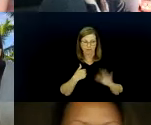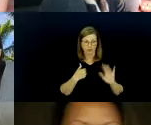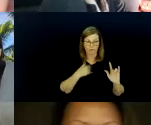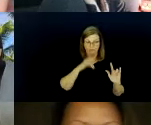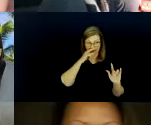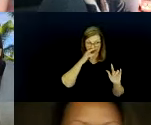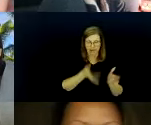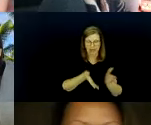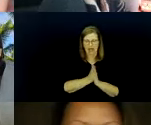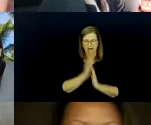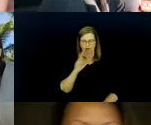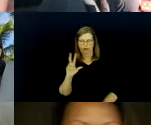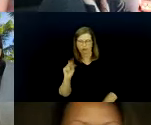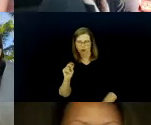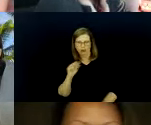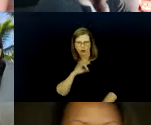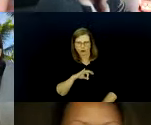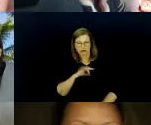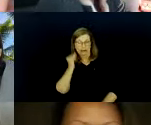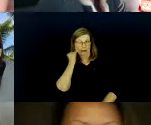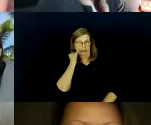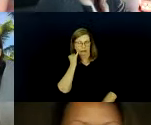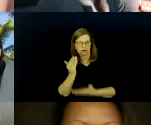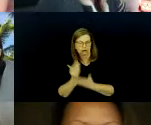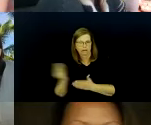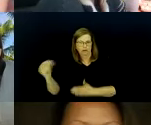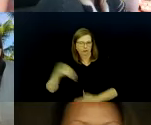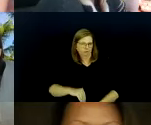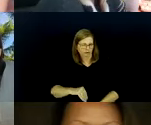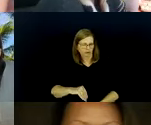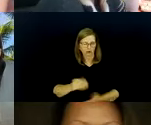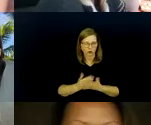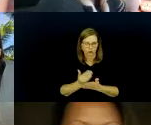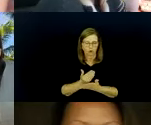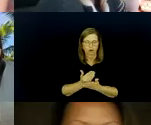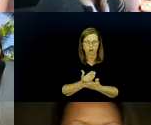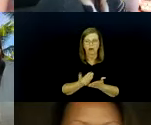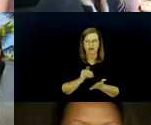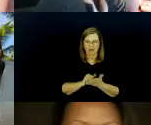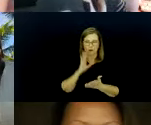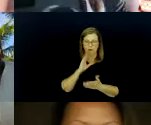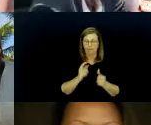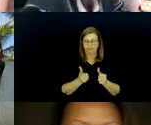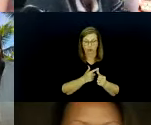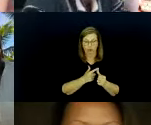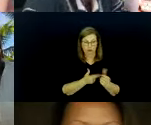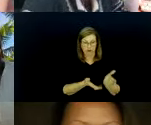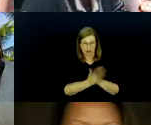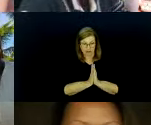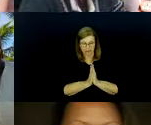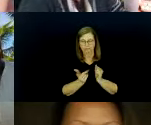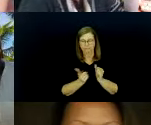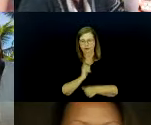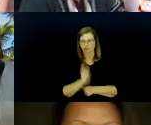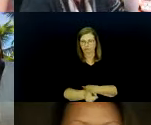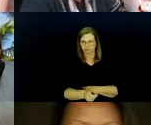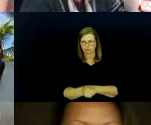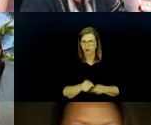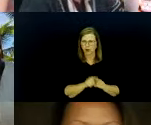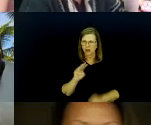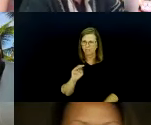me for 30 credits in case you get some move-ins. And again, that'll just be first come, first serve. Also, Mallory, do you want to